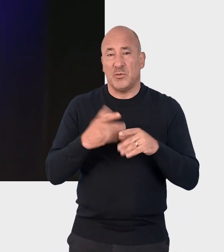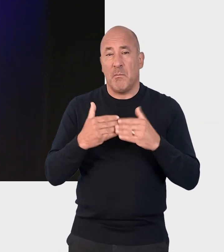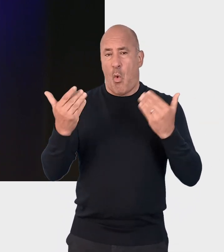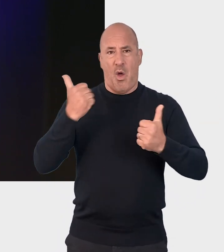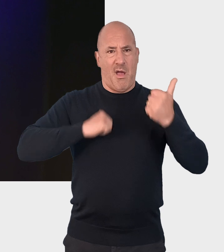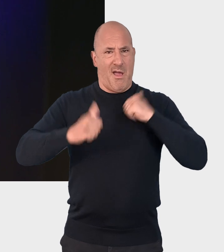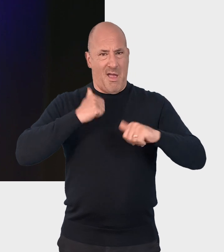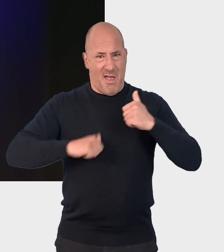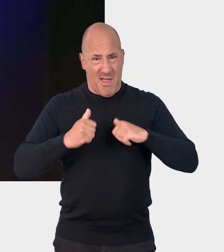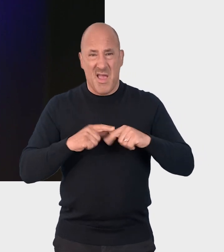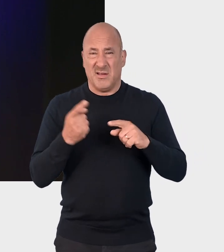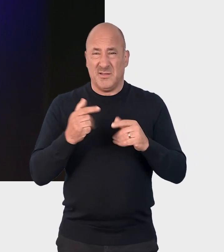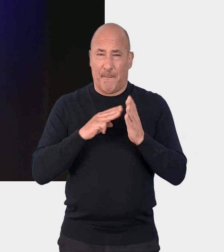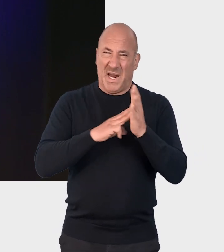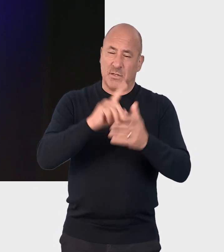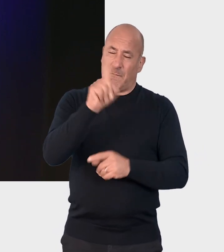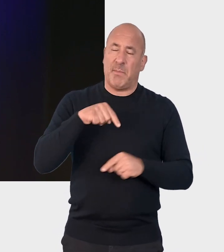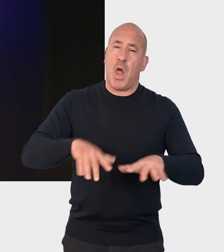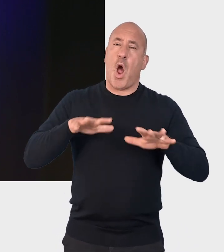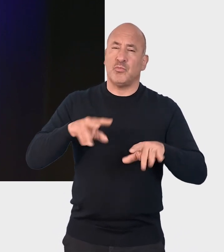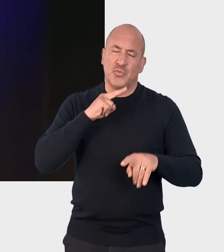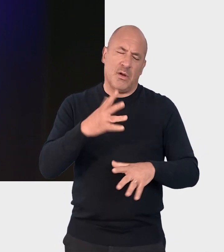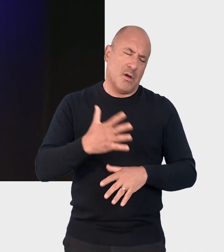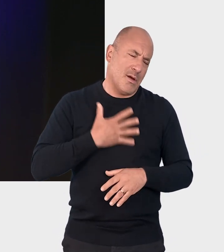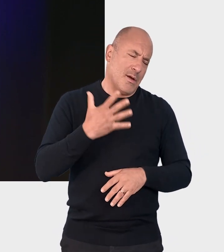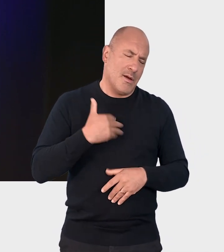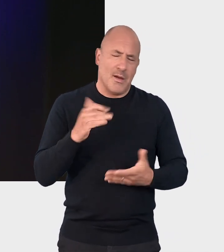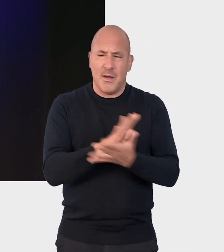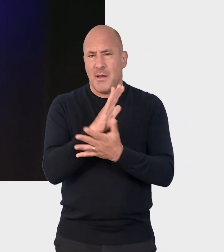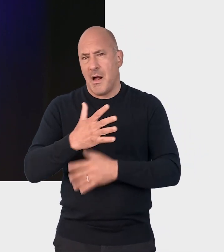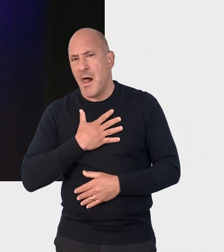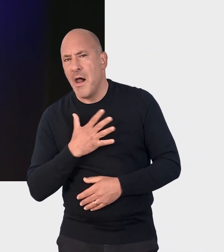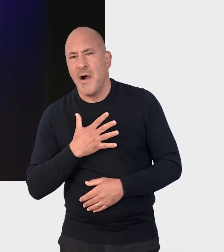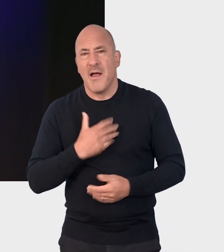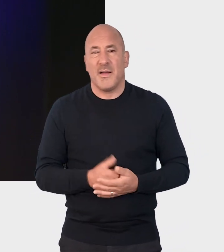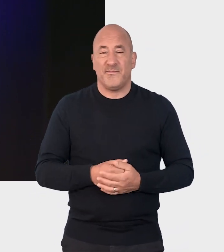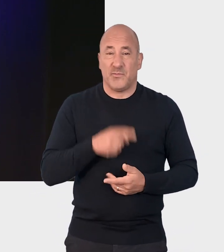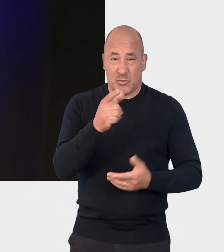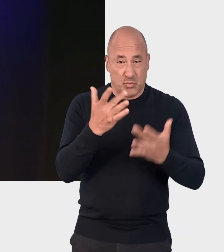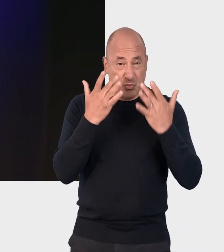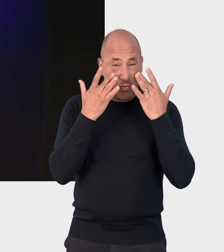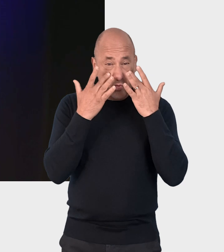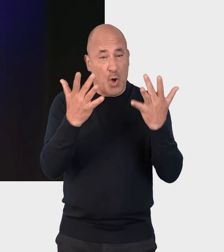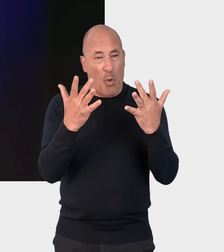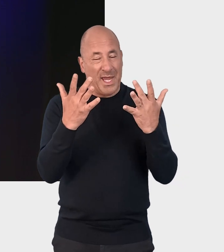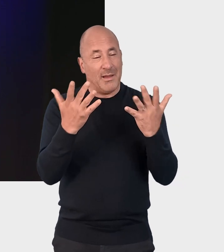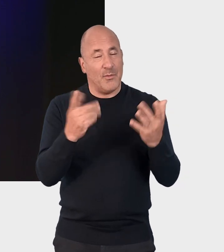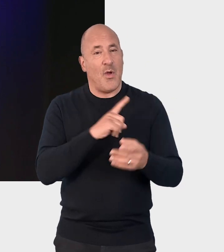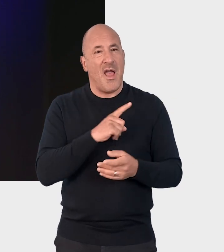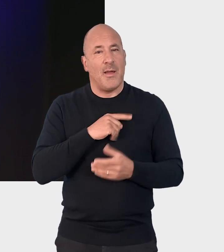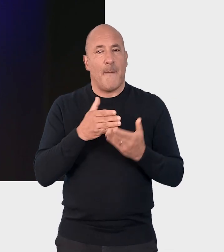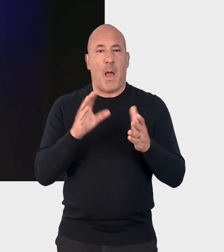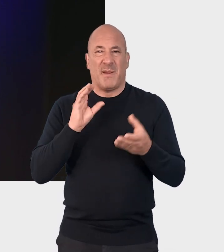regenerating places, and in increasing civic pride, as well as bringing joy to millions across the country. You're